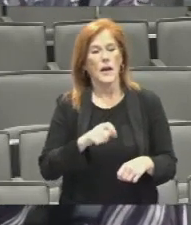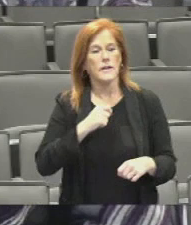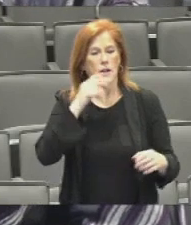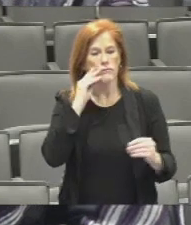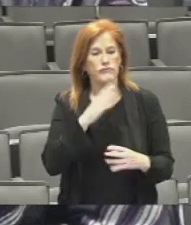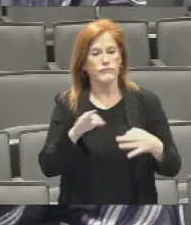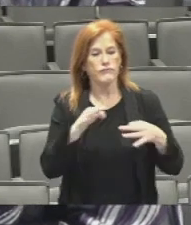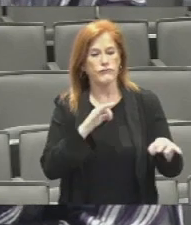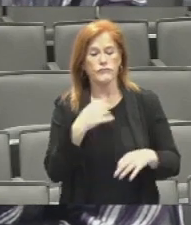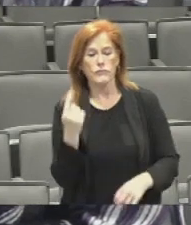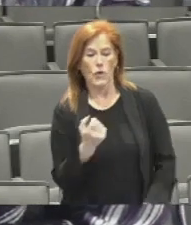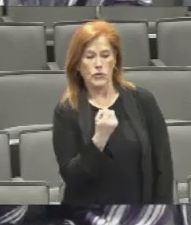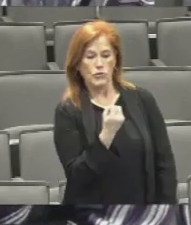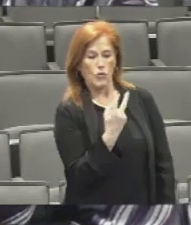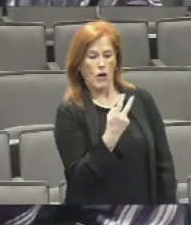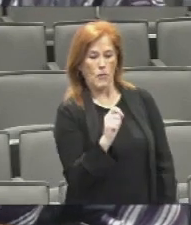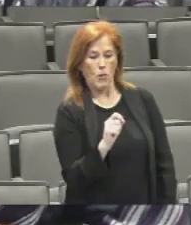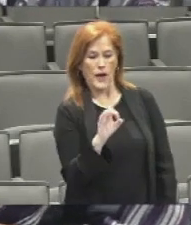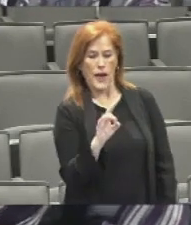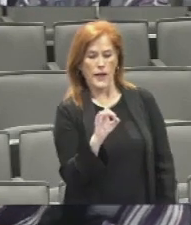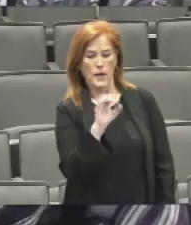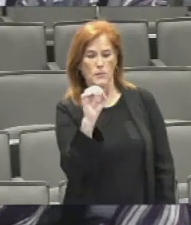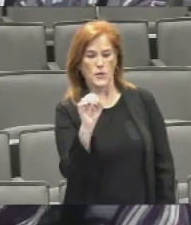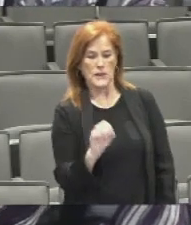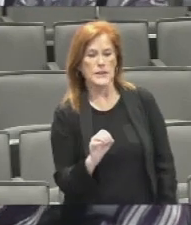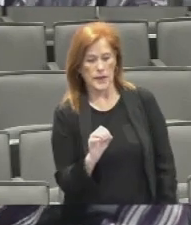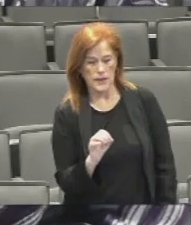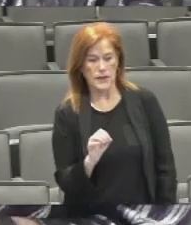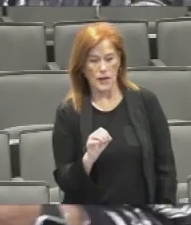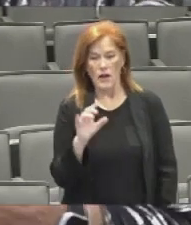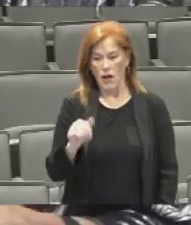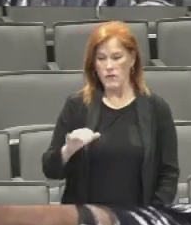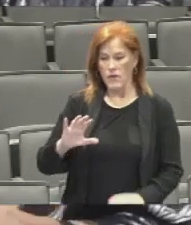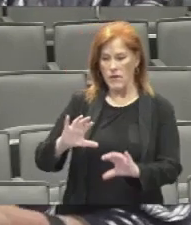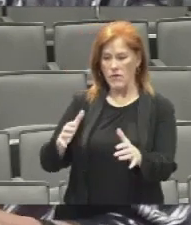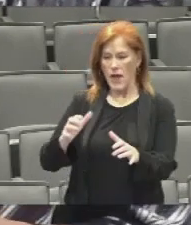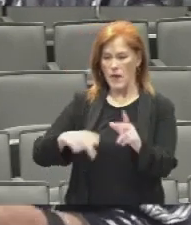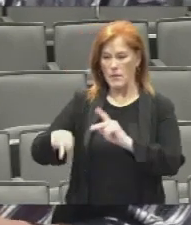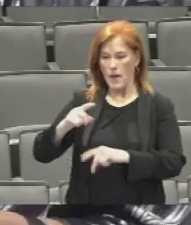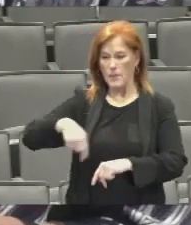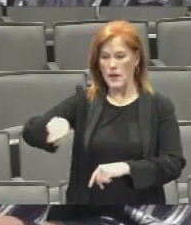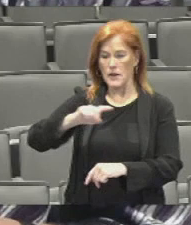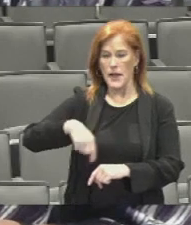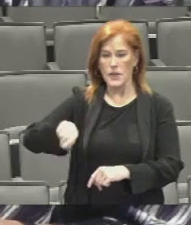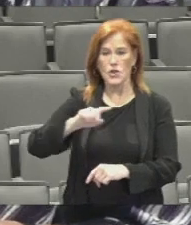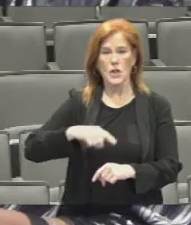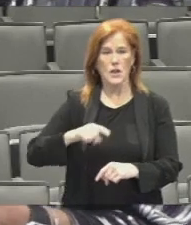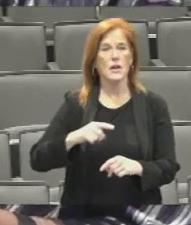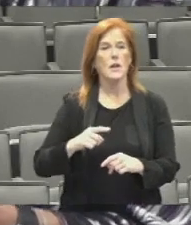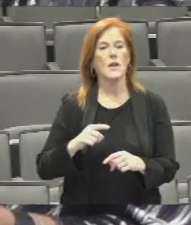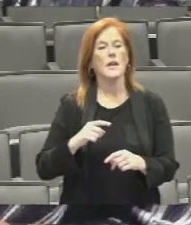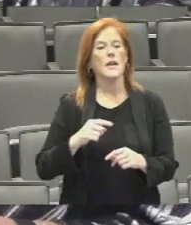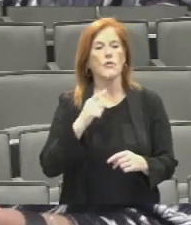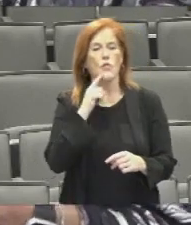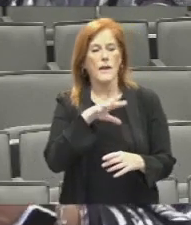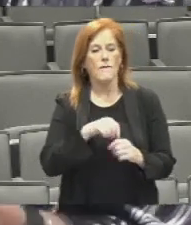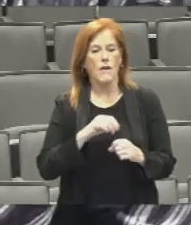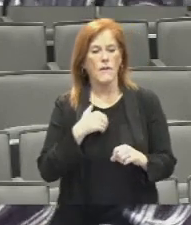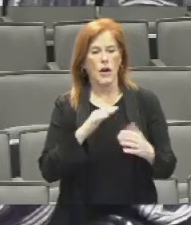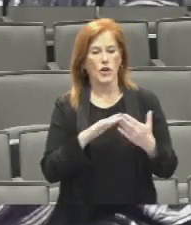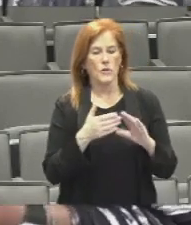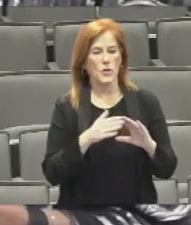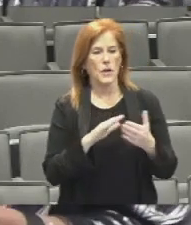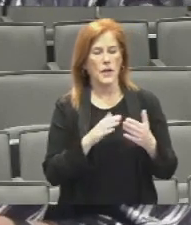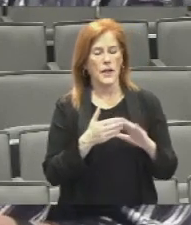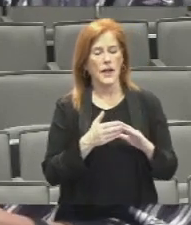you, only 12.8% of that population, it makes up our community. So we are seeing